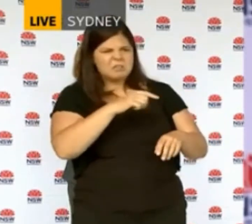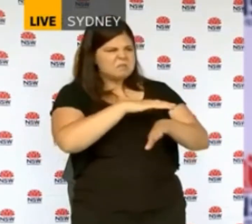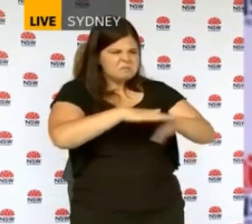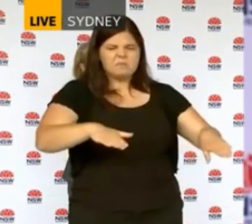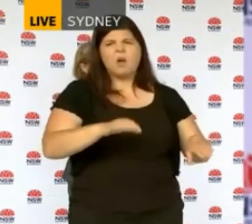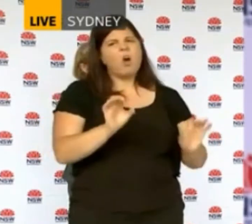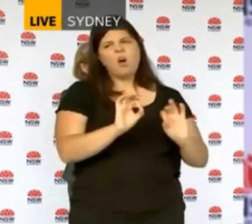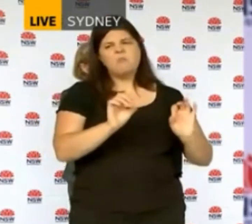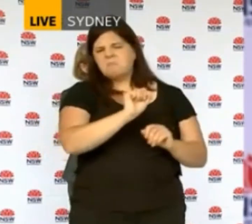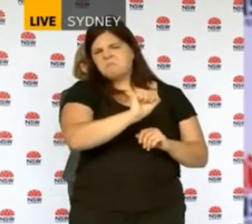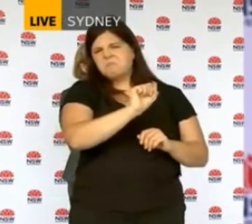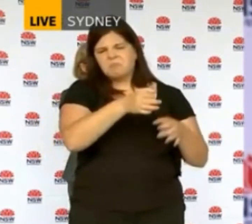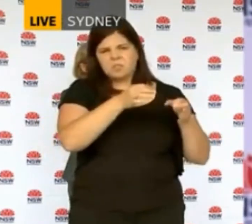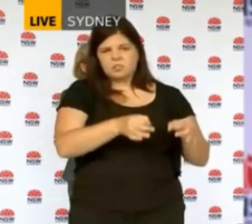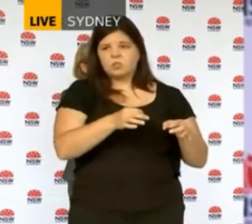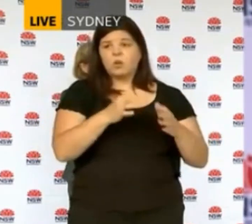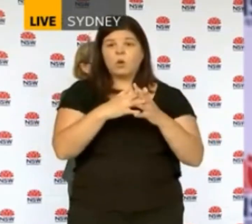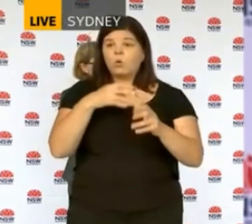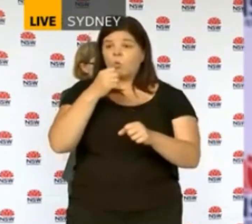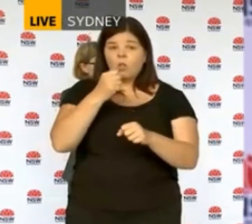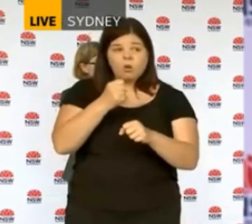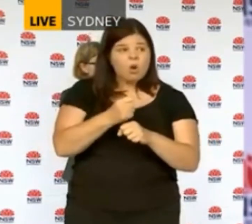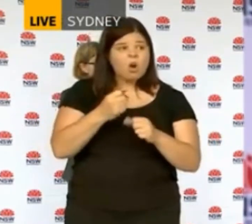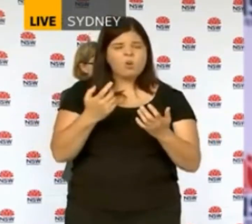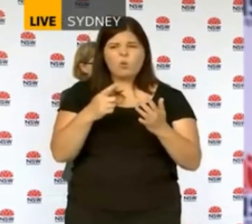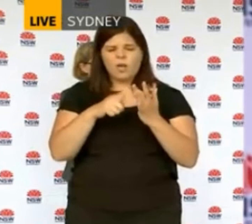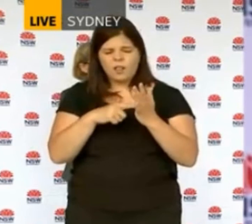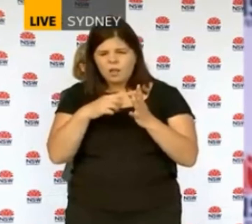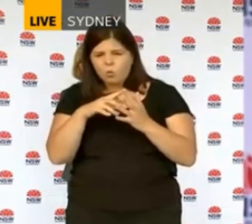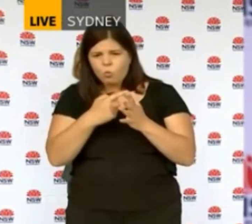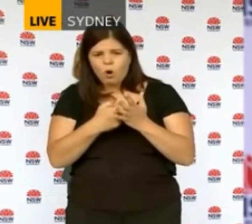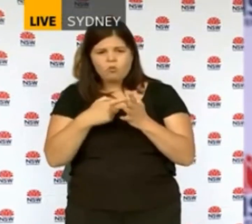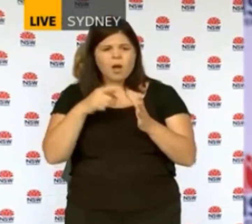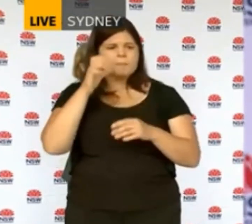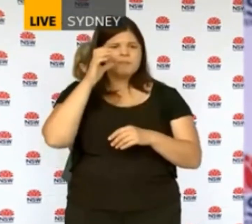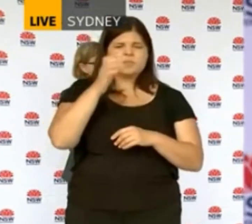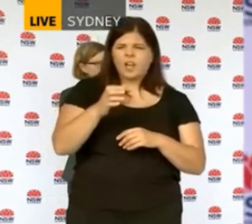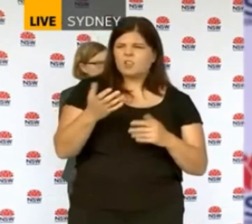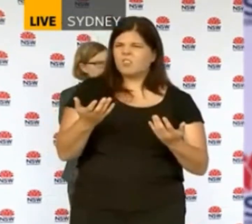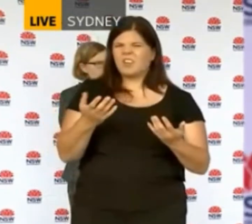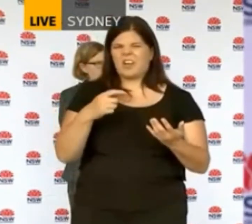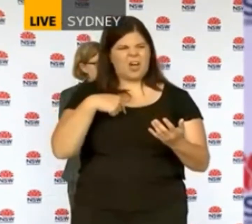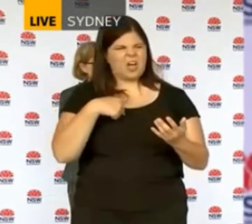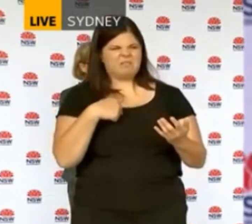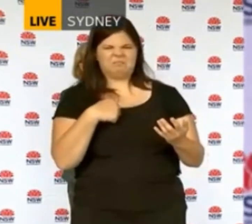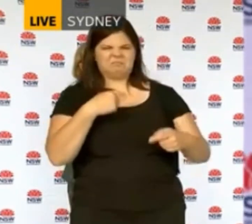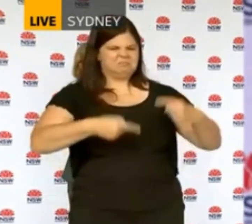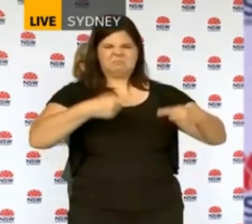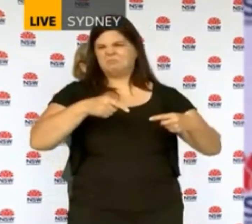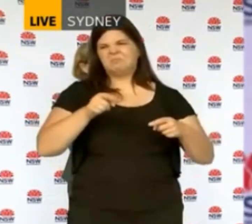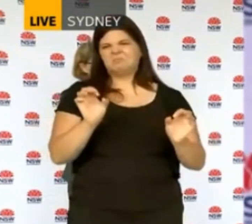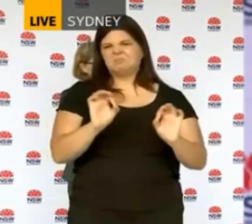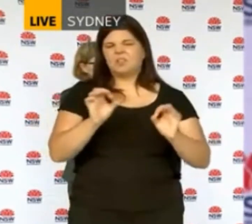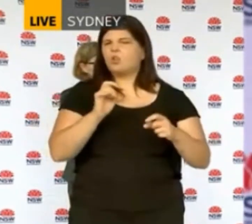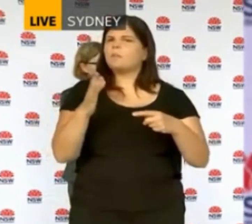Wollongong and the Illawarra versus regional or rural New South Wales in relation to classification. This is about the public health